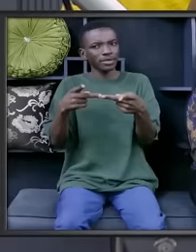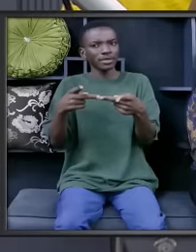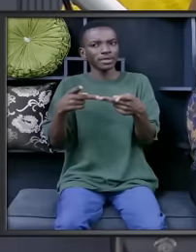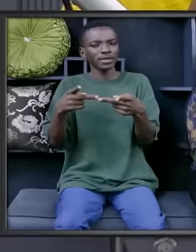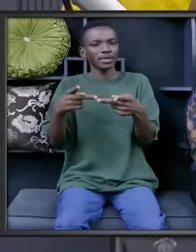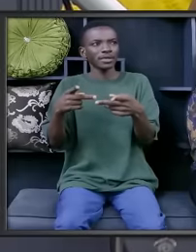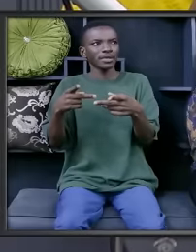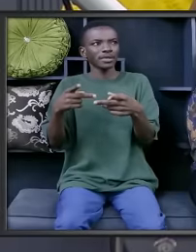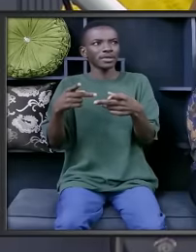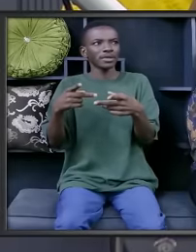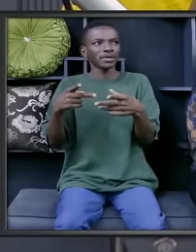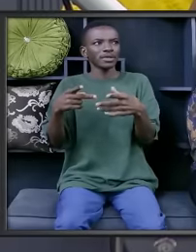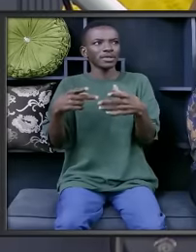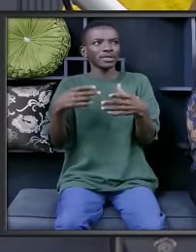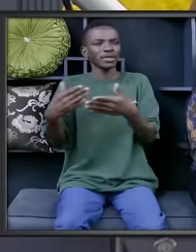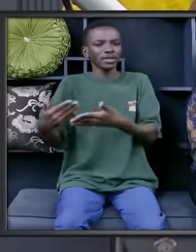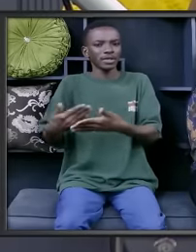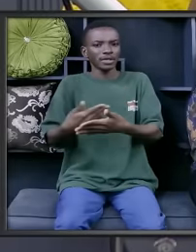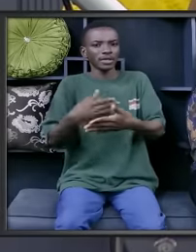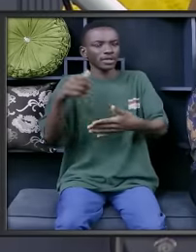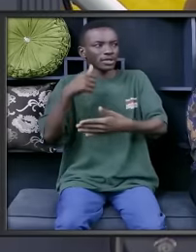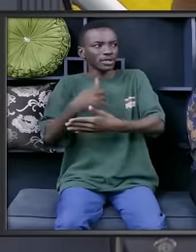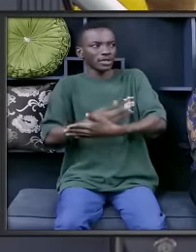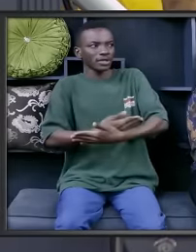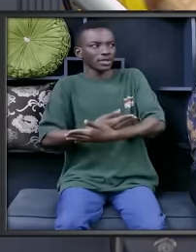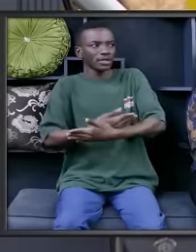beat you, if you go carry your little child,